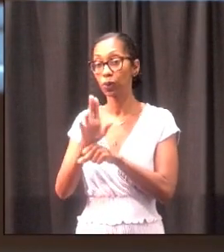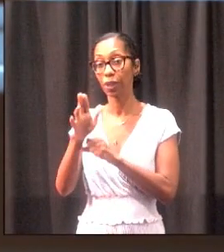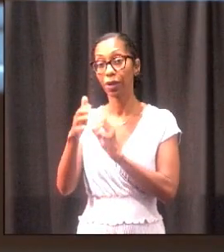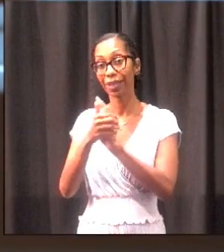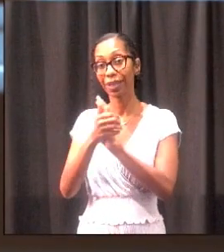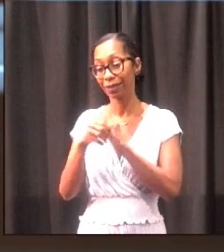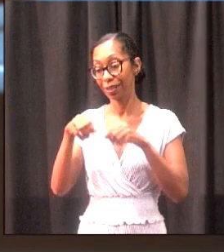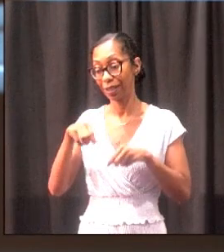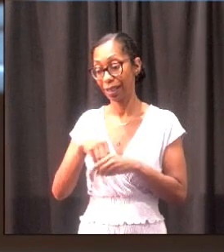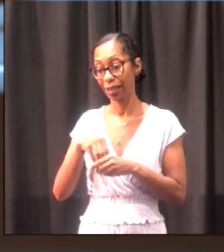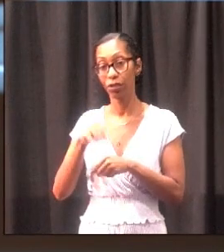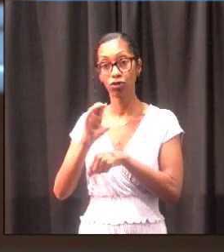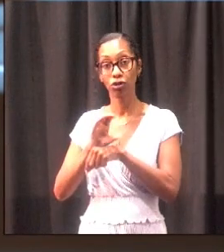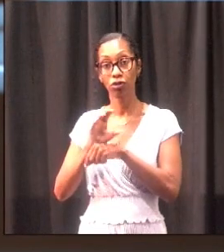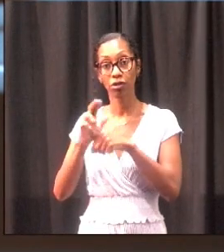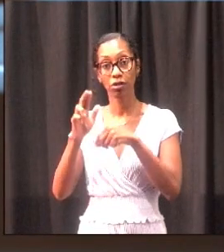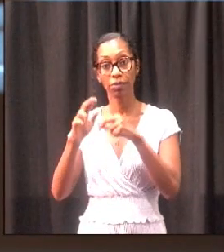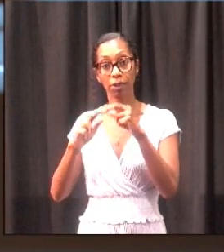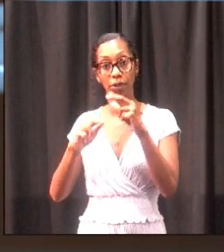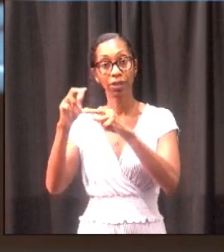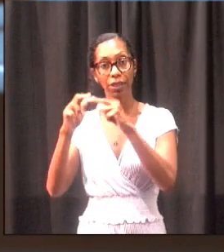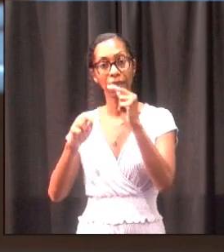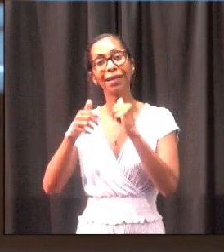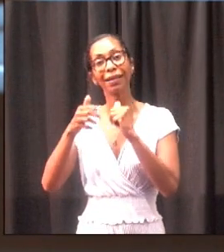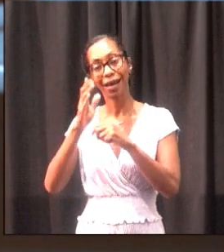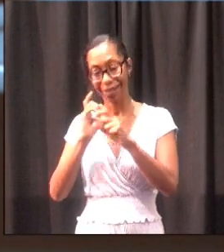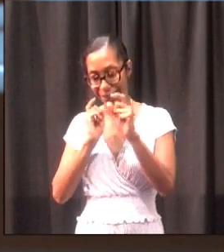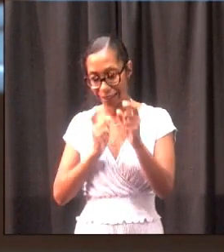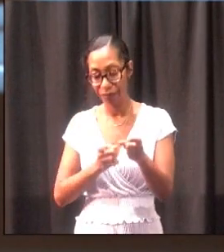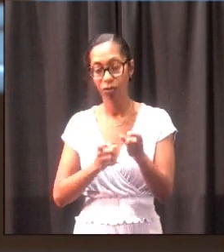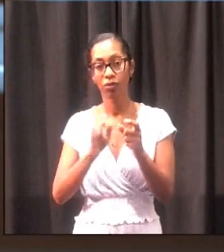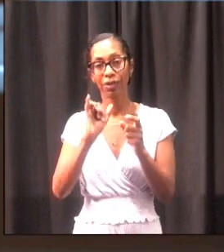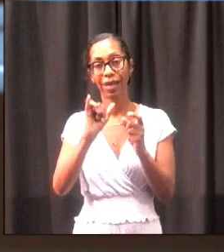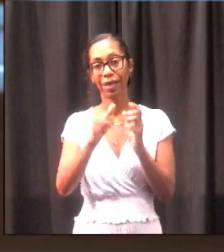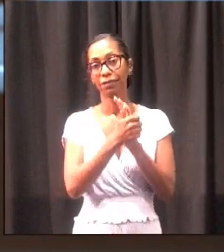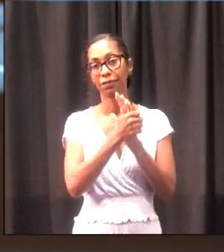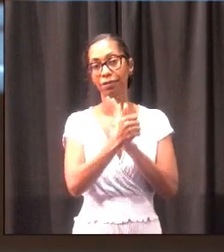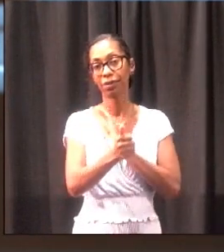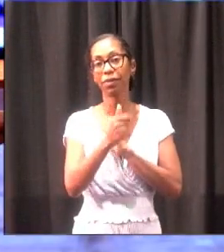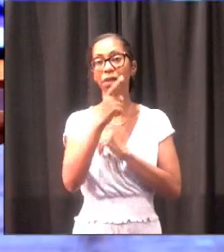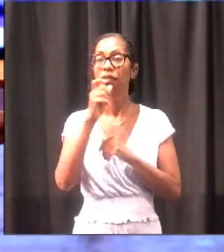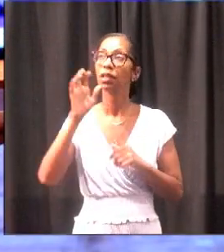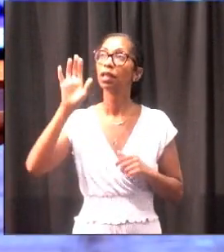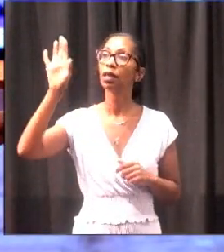listen, God gives you those gifts because of his grace.